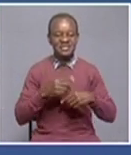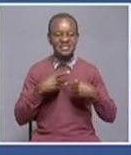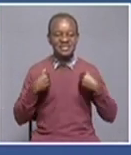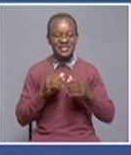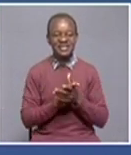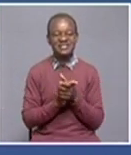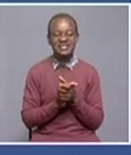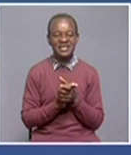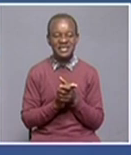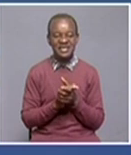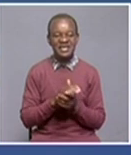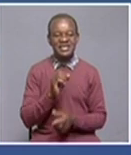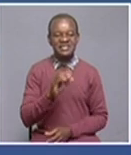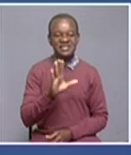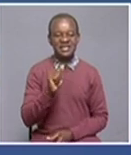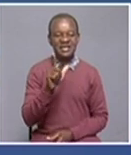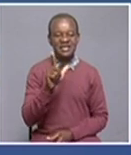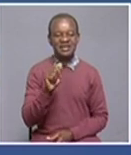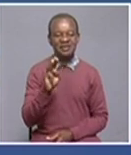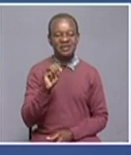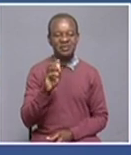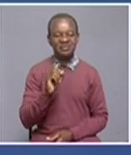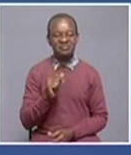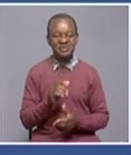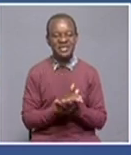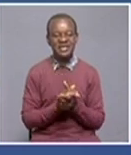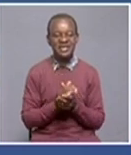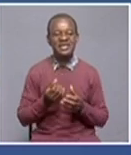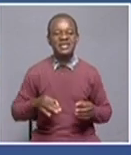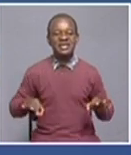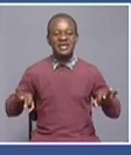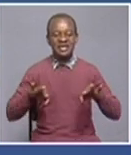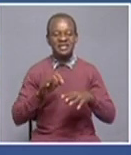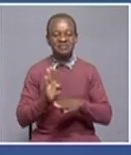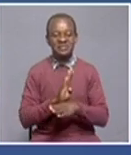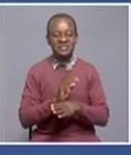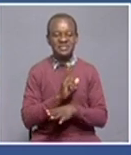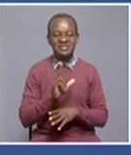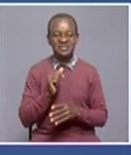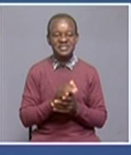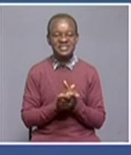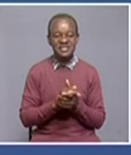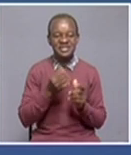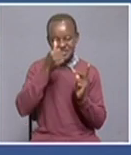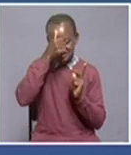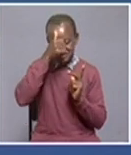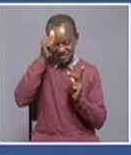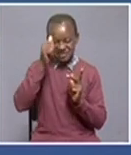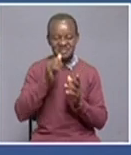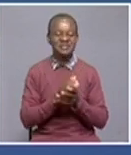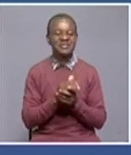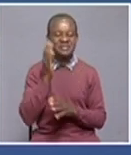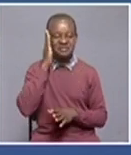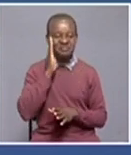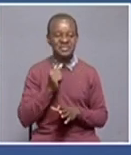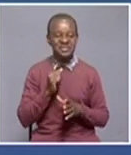Mbai, who is an esteemed agribusiness specialist with a wealth of knowledge and experience in the sector, to, of course,